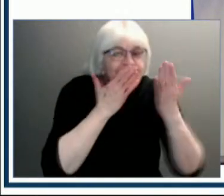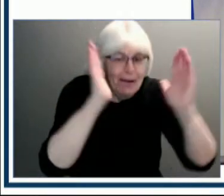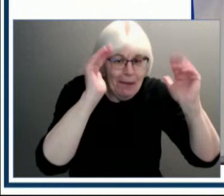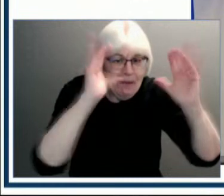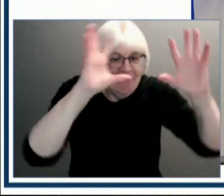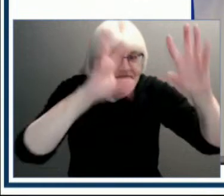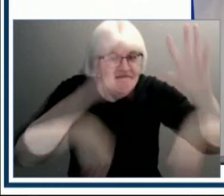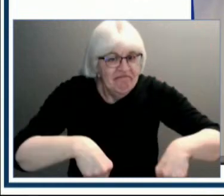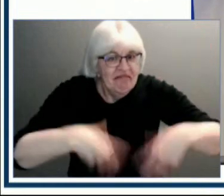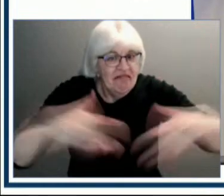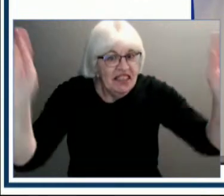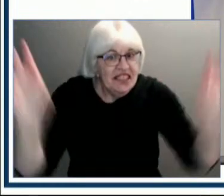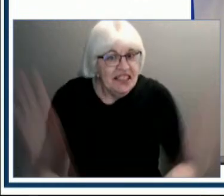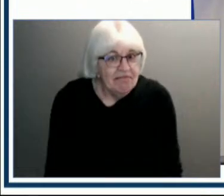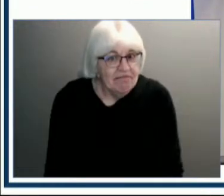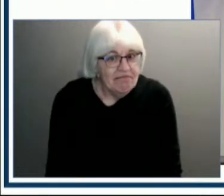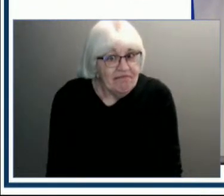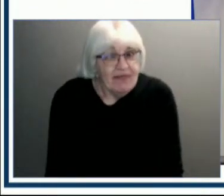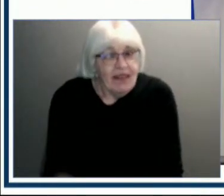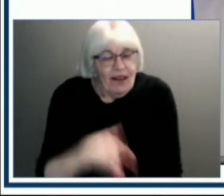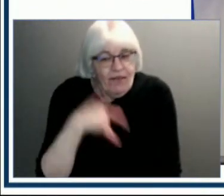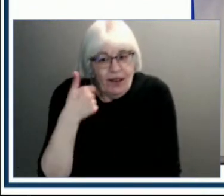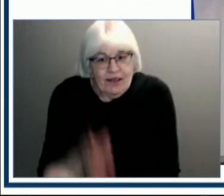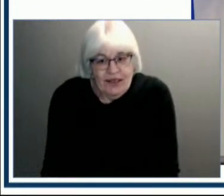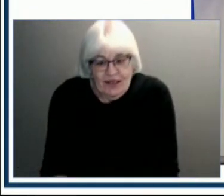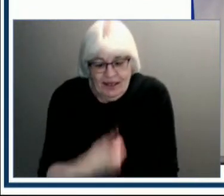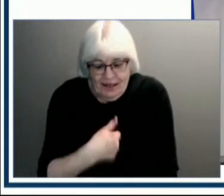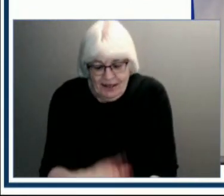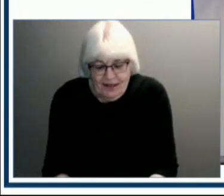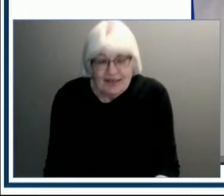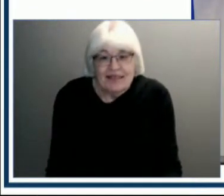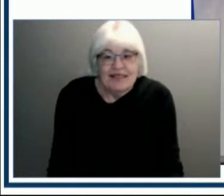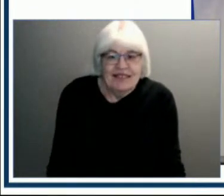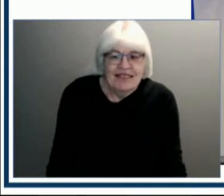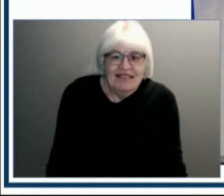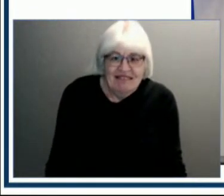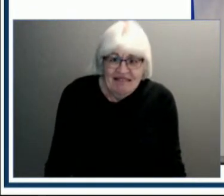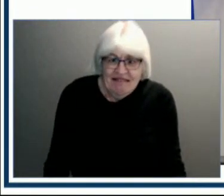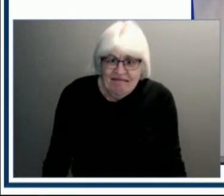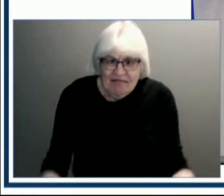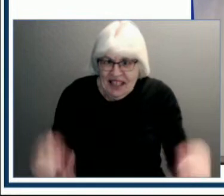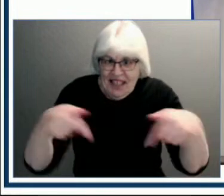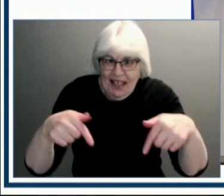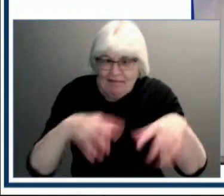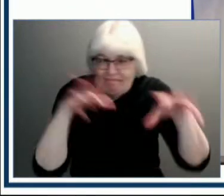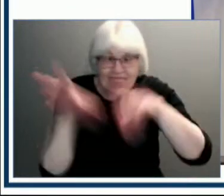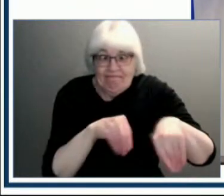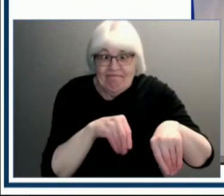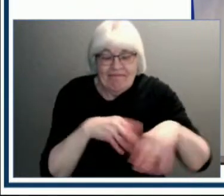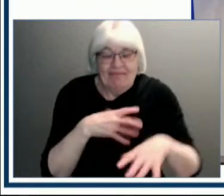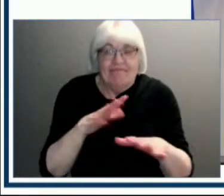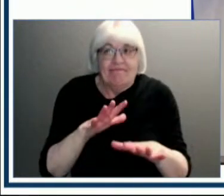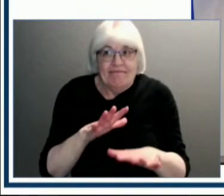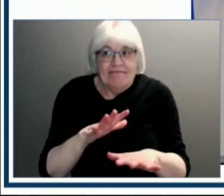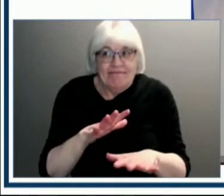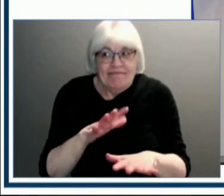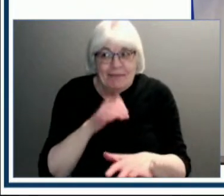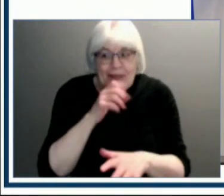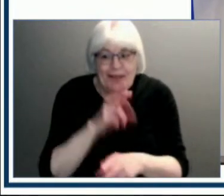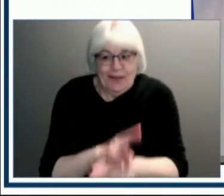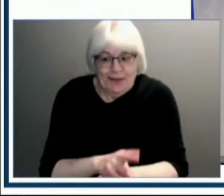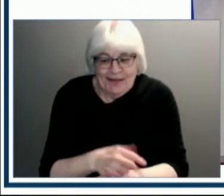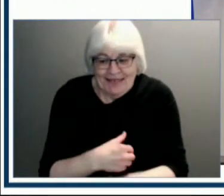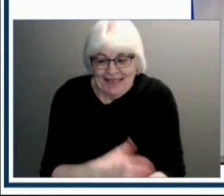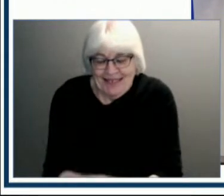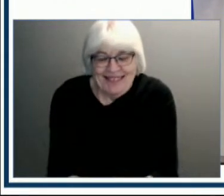to the ventilation systems. This issue has been sitting on desks for years. We're going to pick it up and we're going to deal with it right